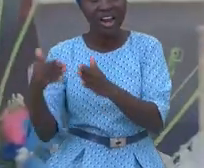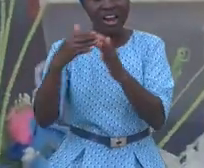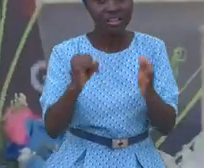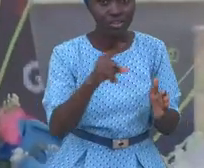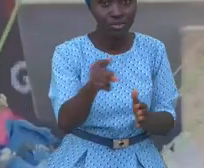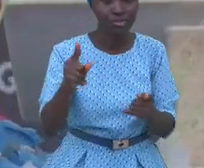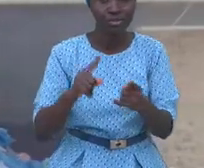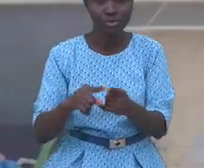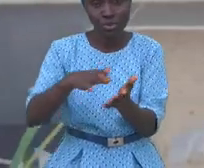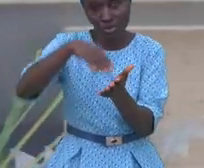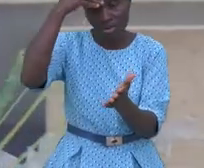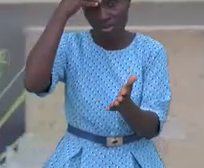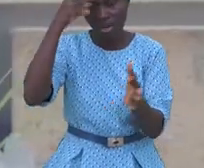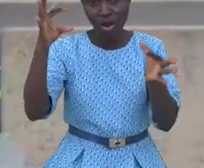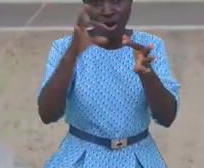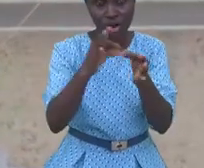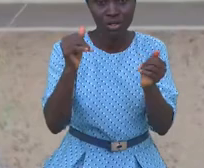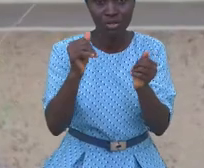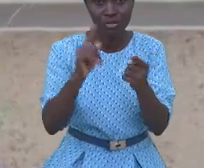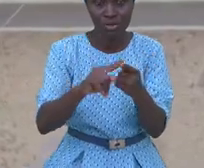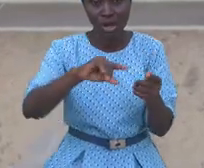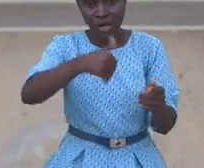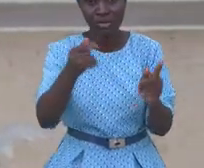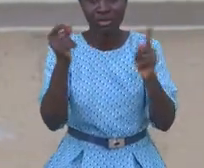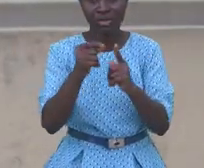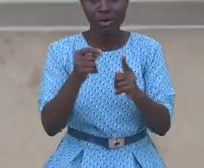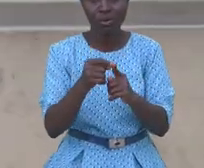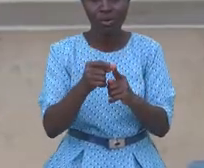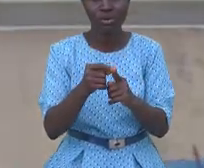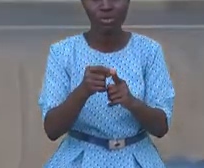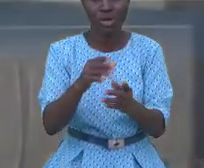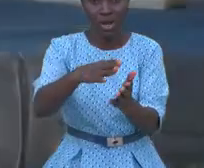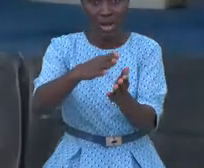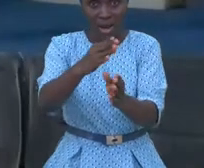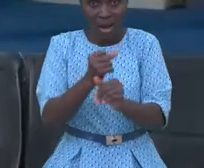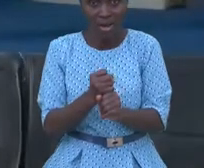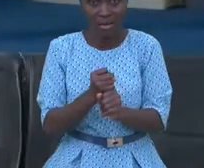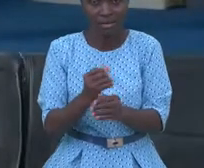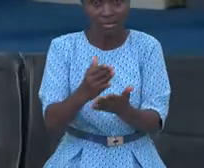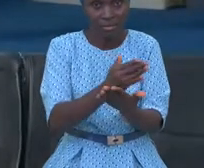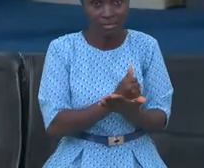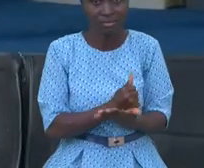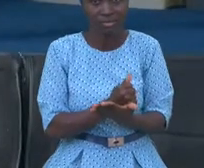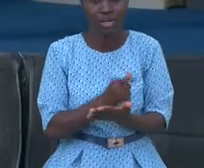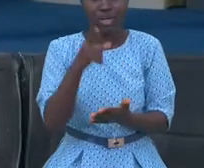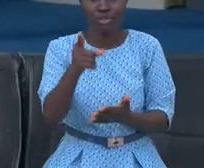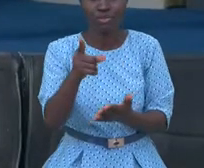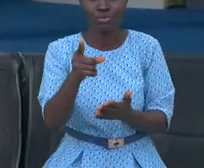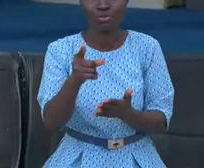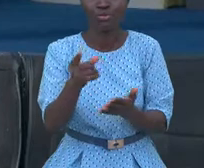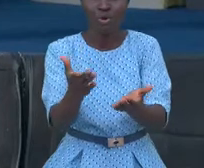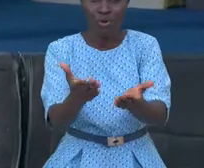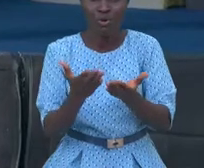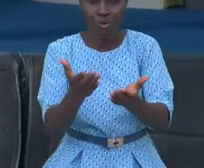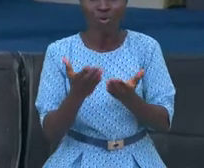connects with another word, and you yearn. You are not yawning. You know,